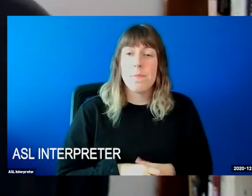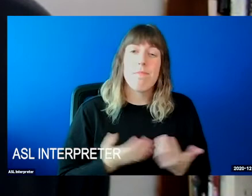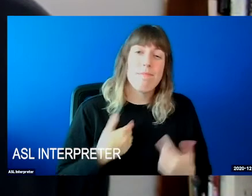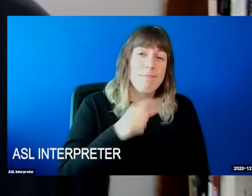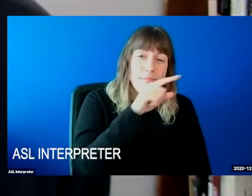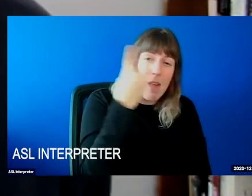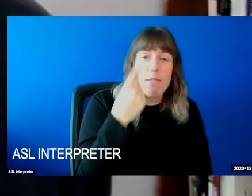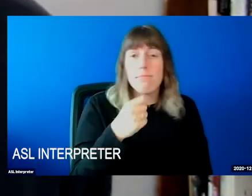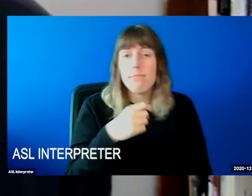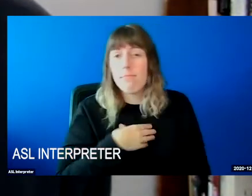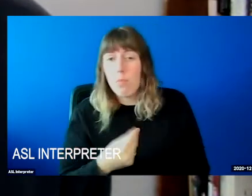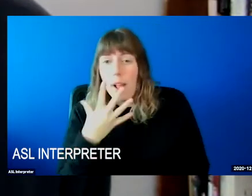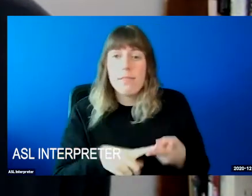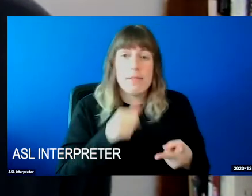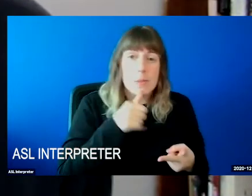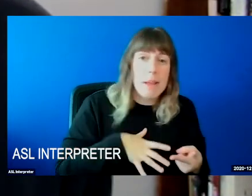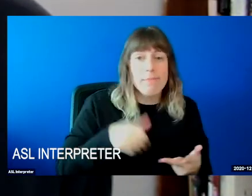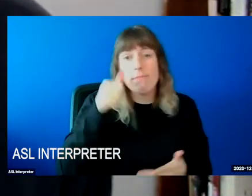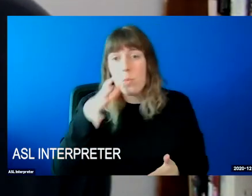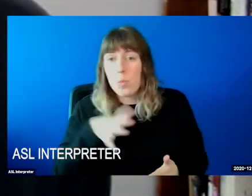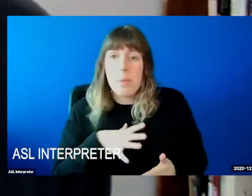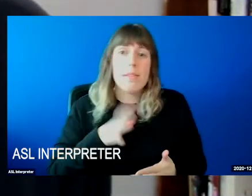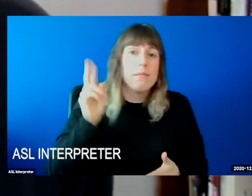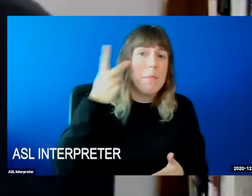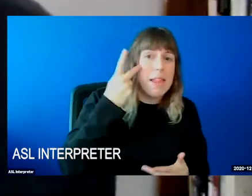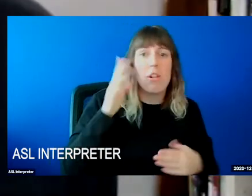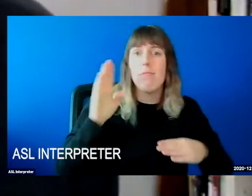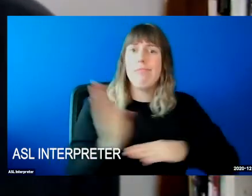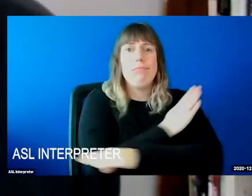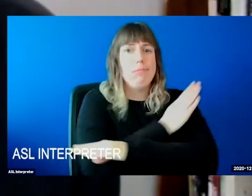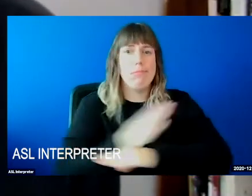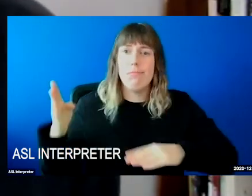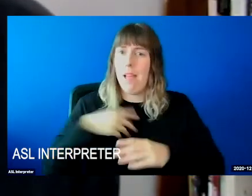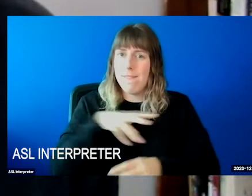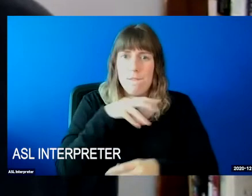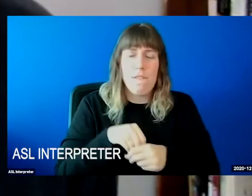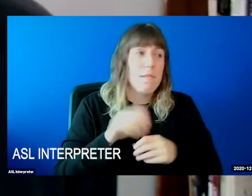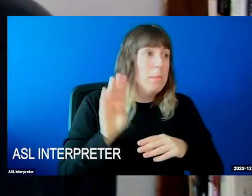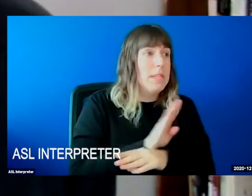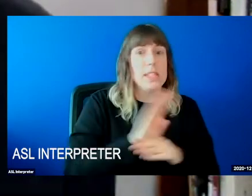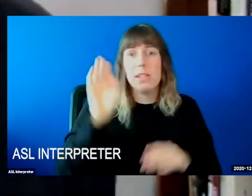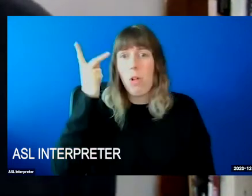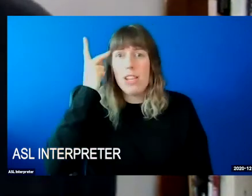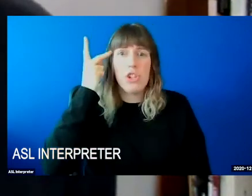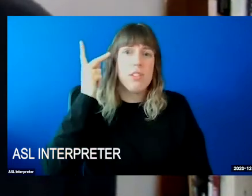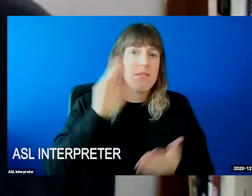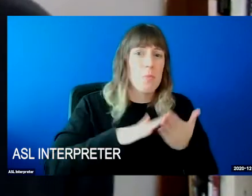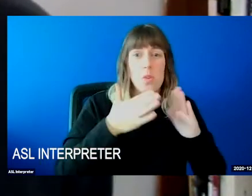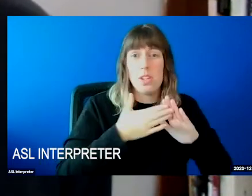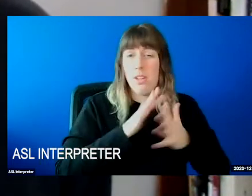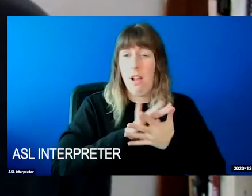Black, white, men, women, opposition, establishment, left, right, business, politician,